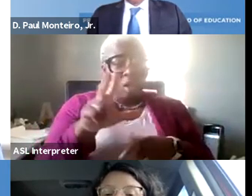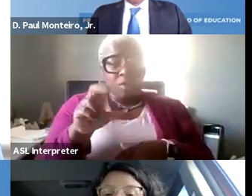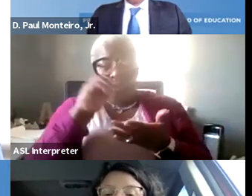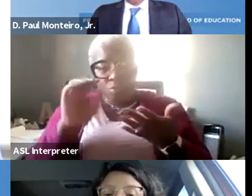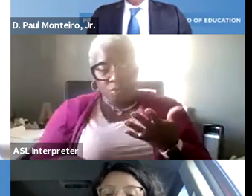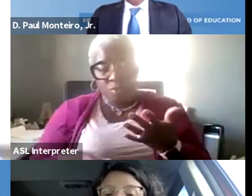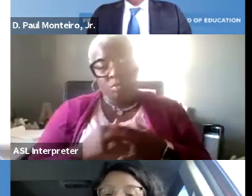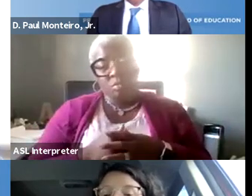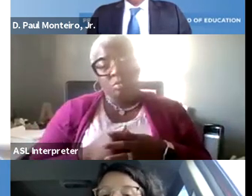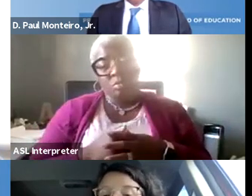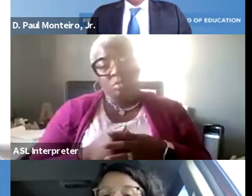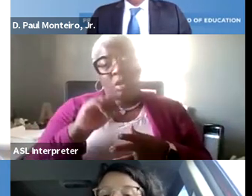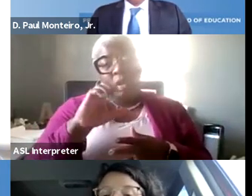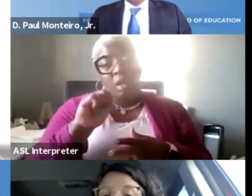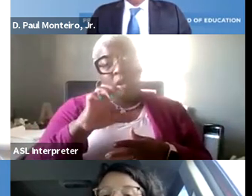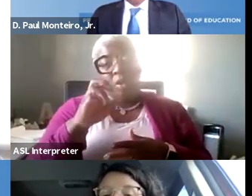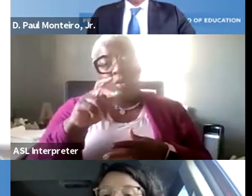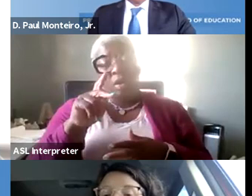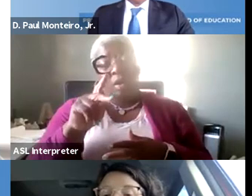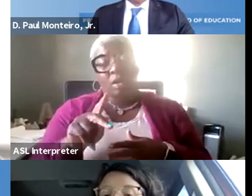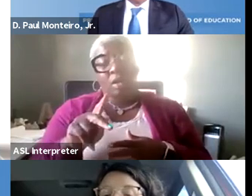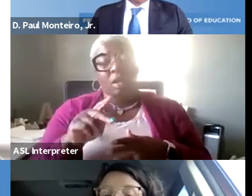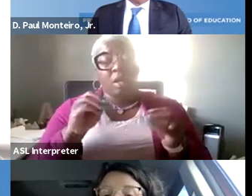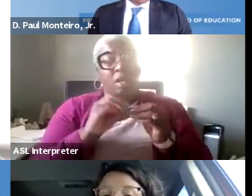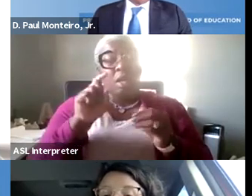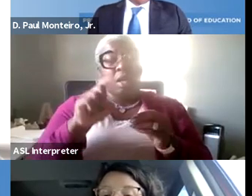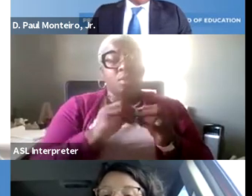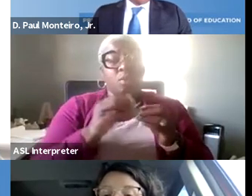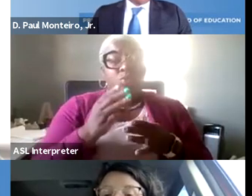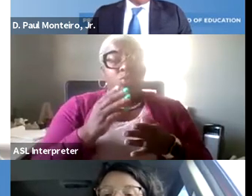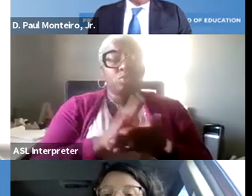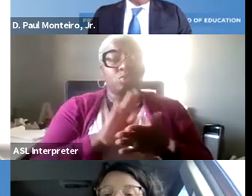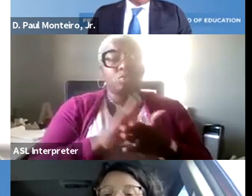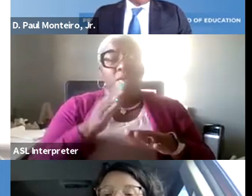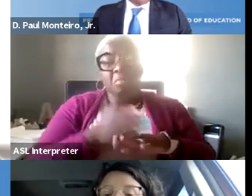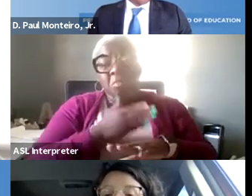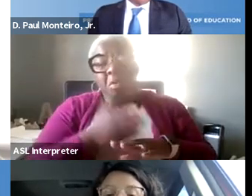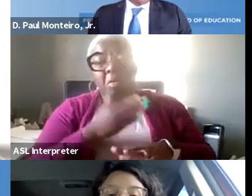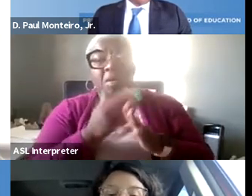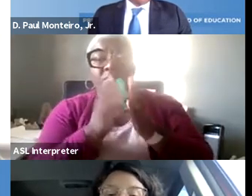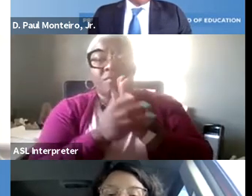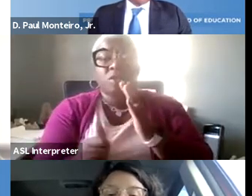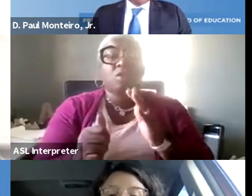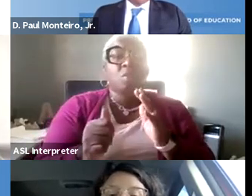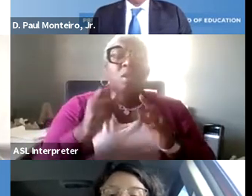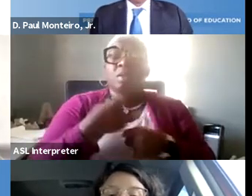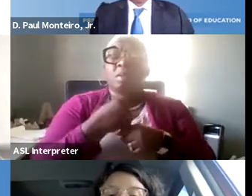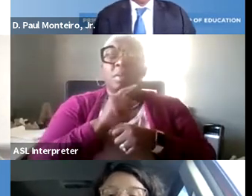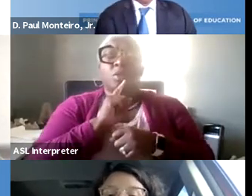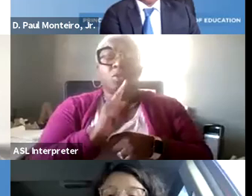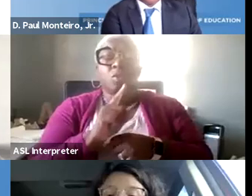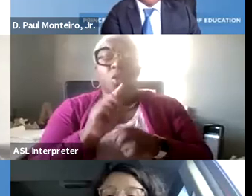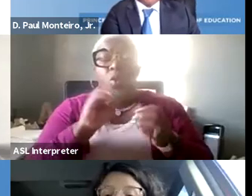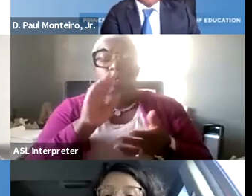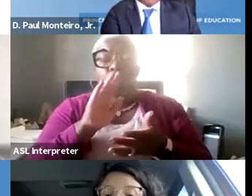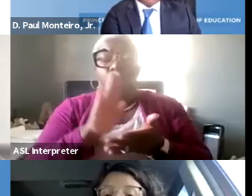students. Akakik needs more schools that are modern and energy efficient. We need to make sure no schools are built